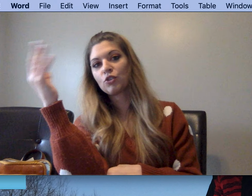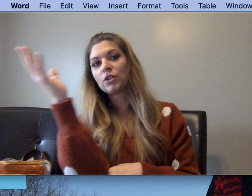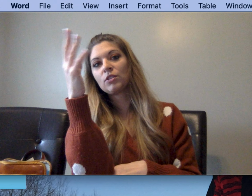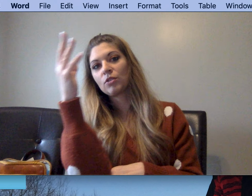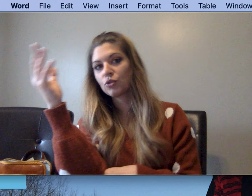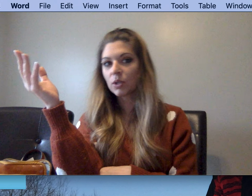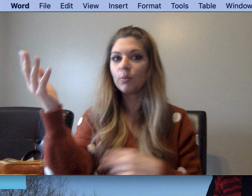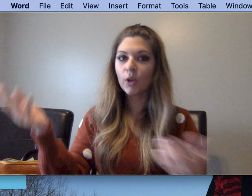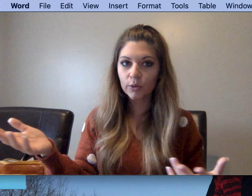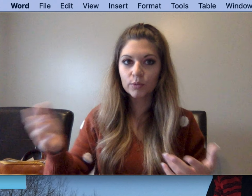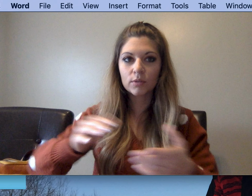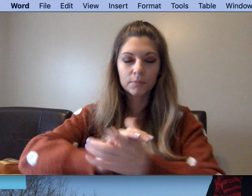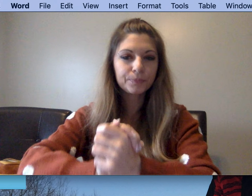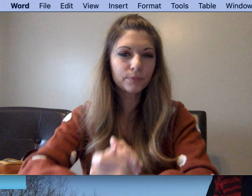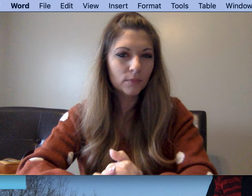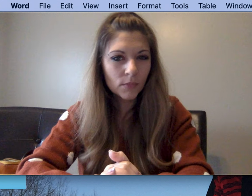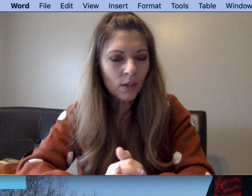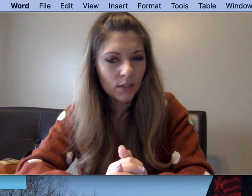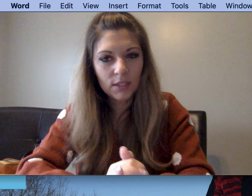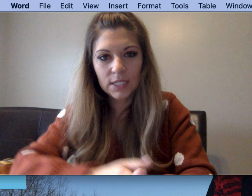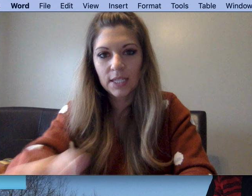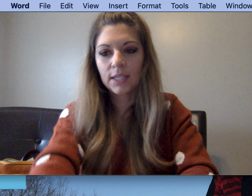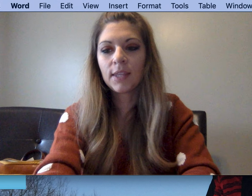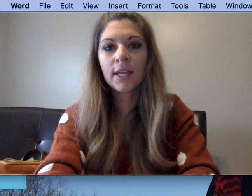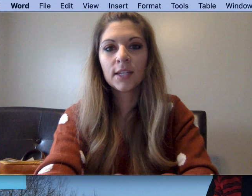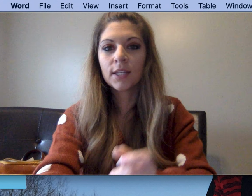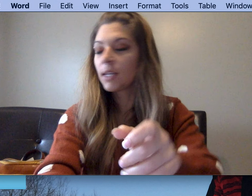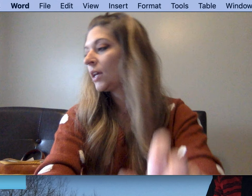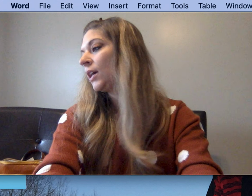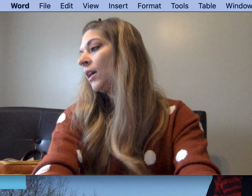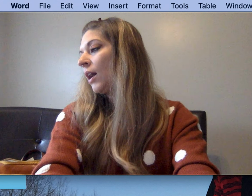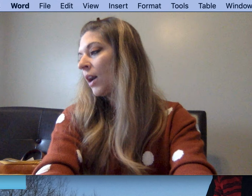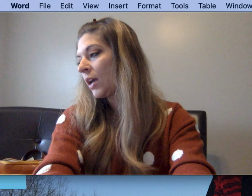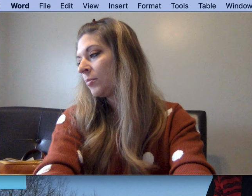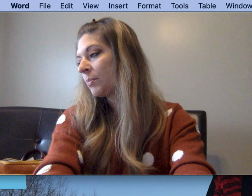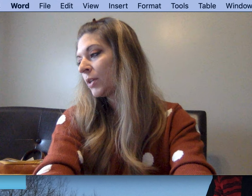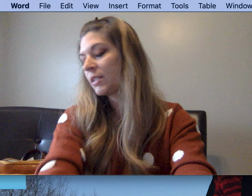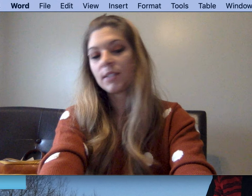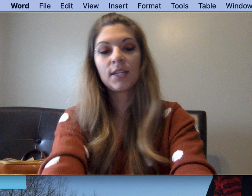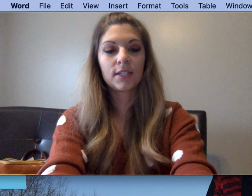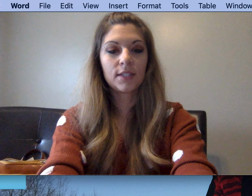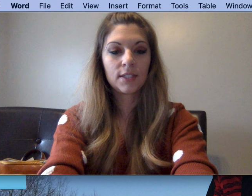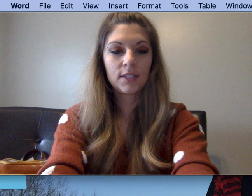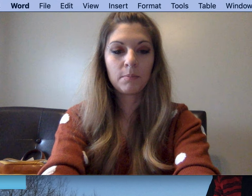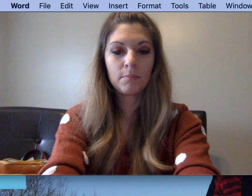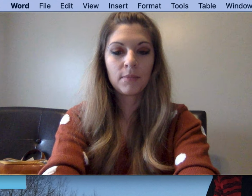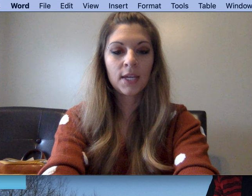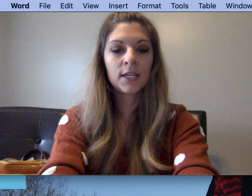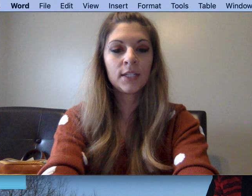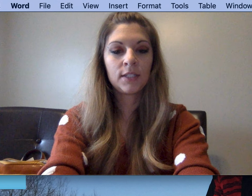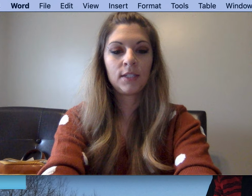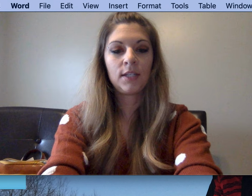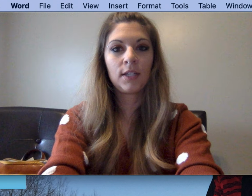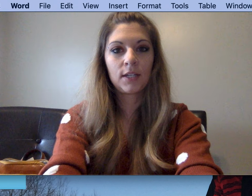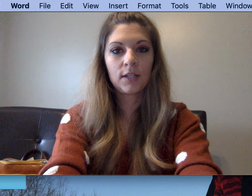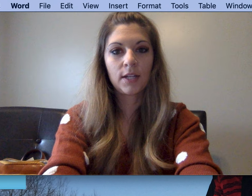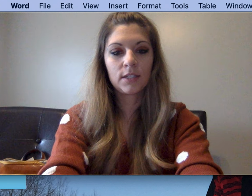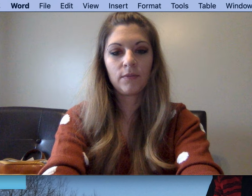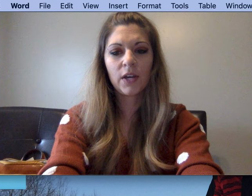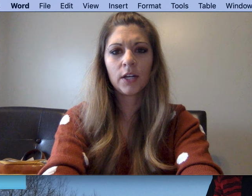affecting the tree, so the tree blows. Things like that. Number 6,